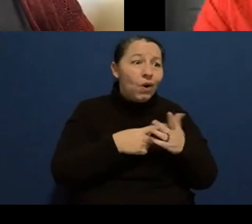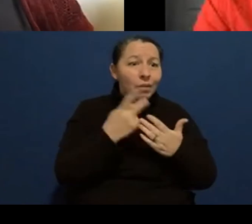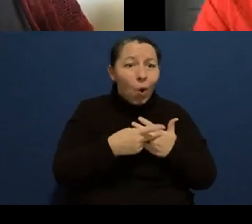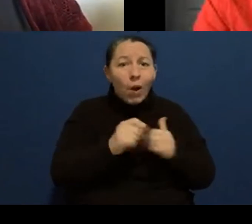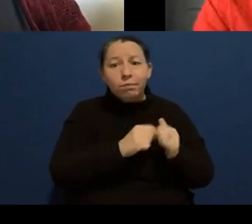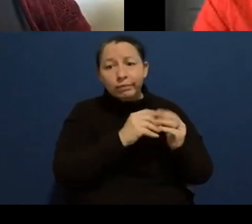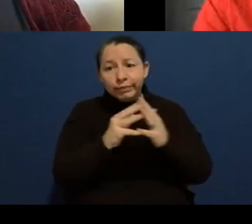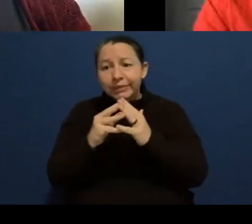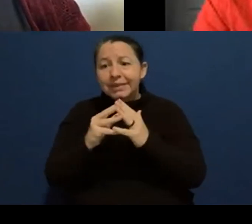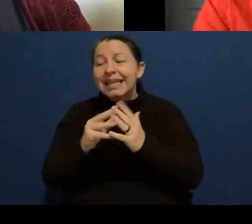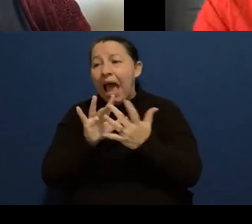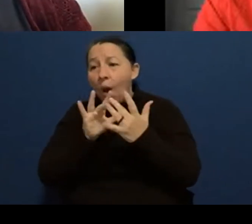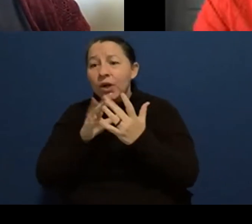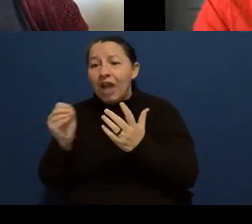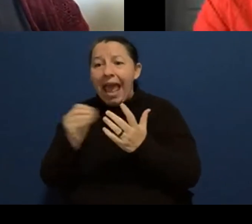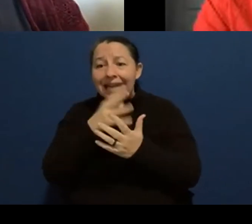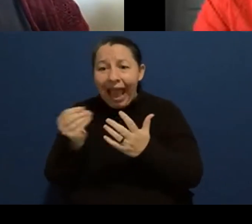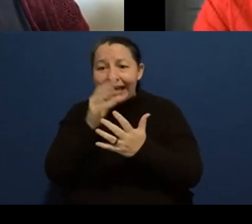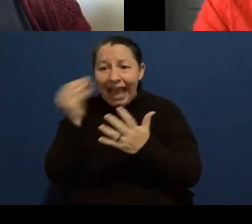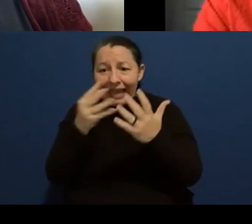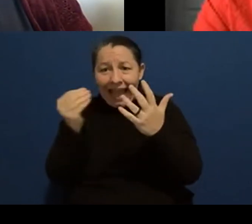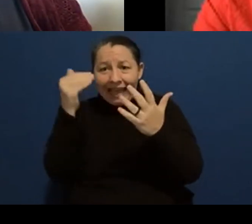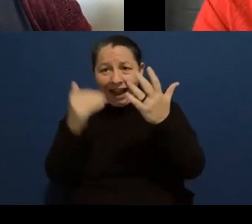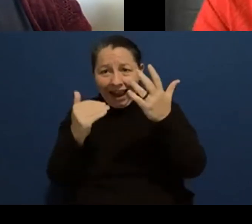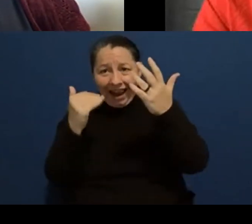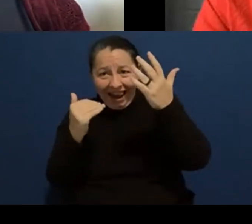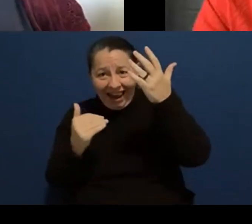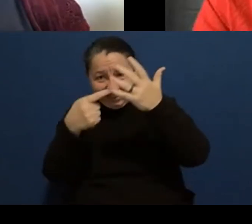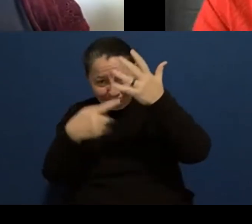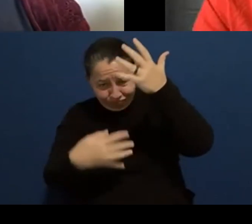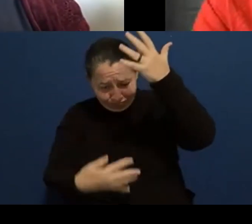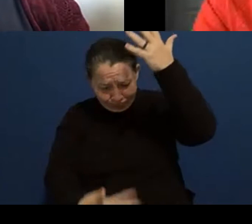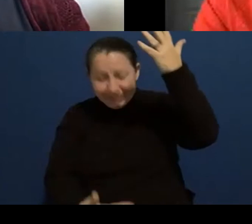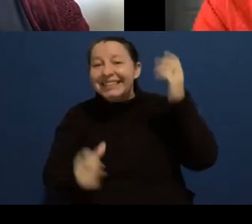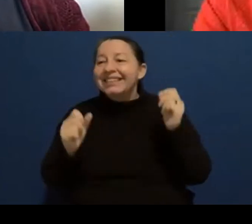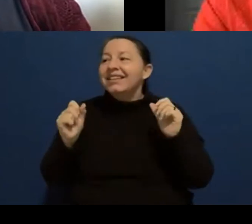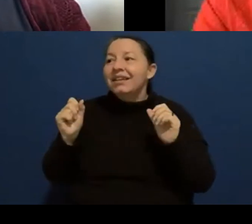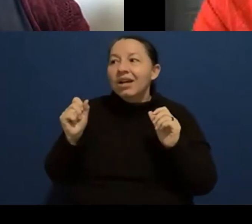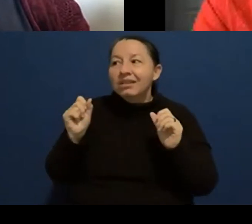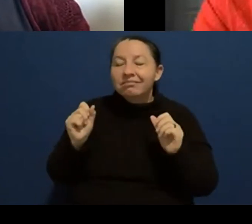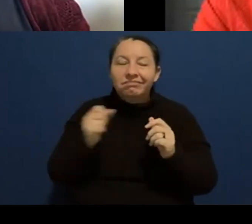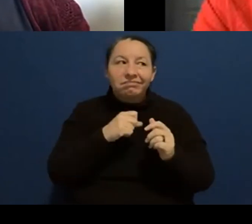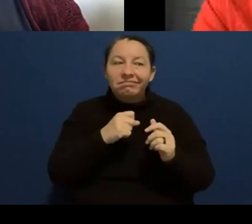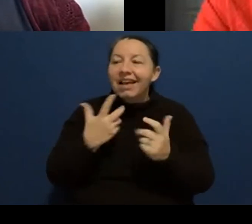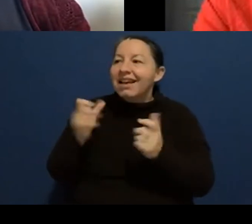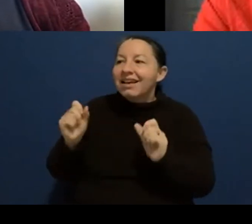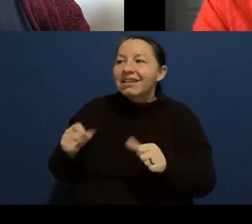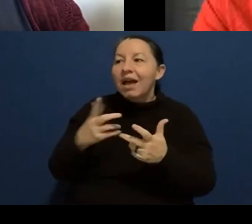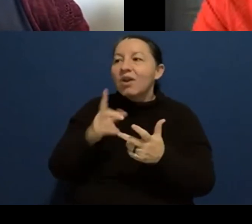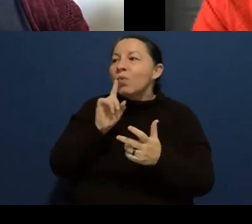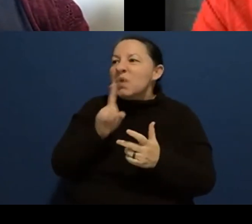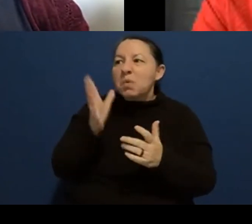this, it can become a real lot. So yeah, thank you so much. Yeah, it's going to be amazing when we get fully staffed and we have everyone on board. It'll be